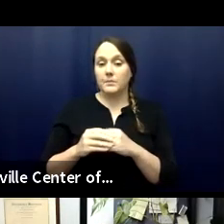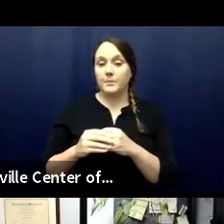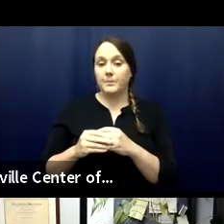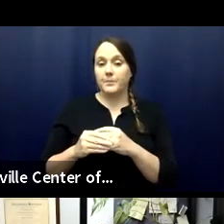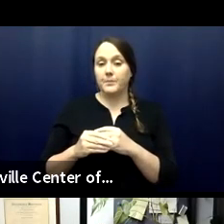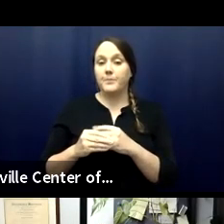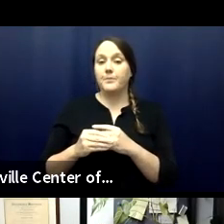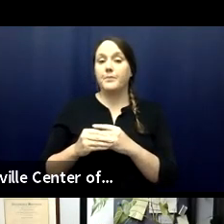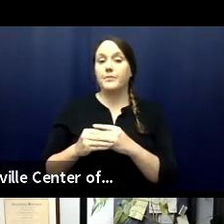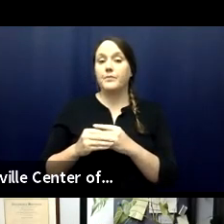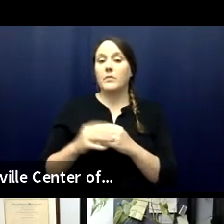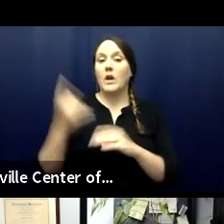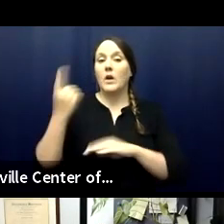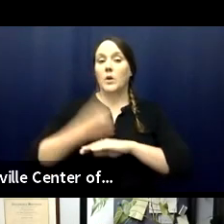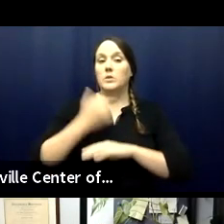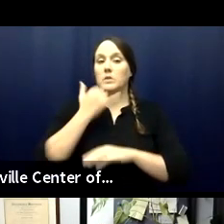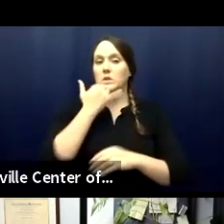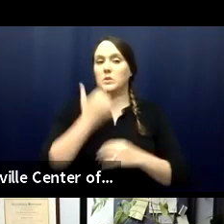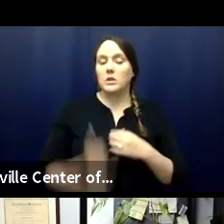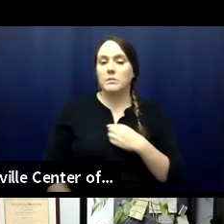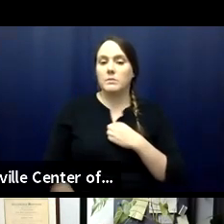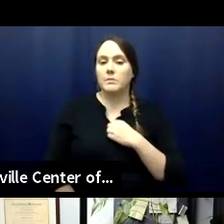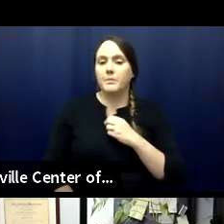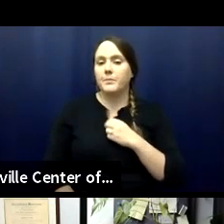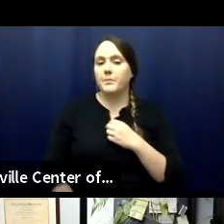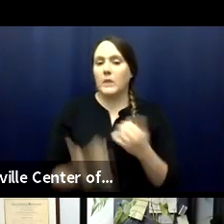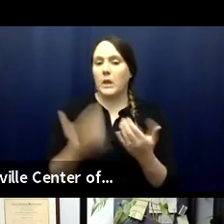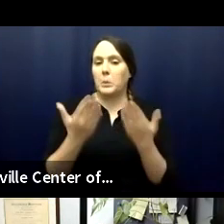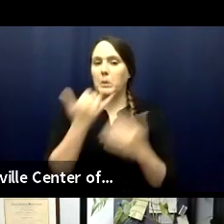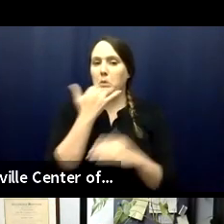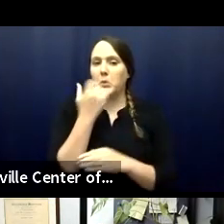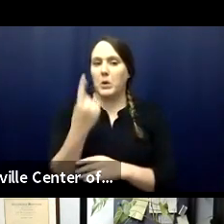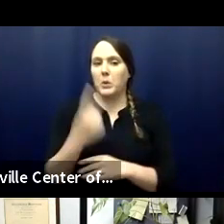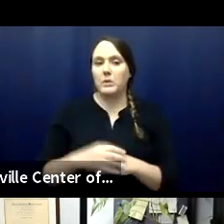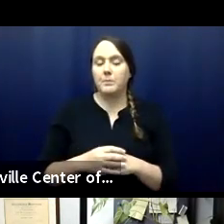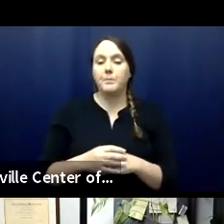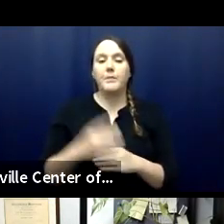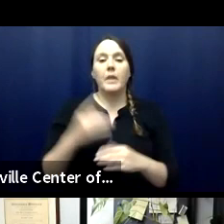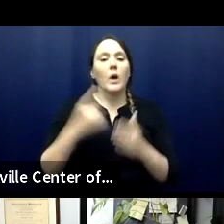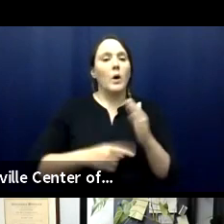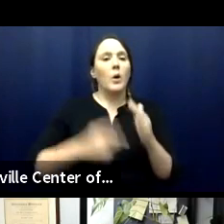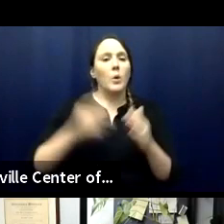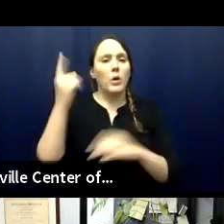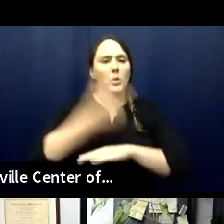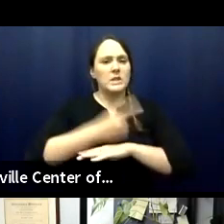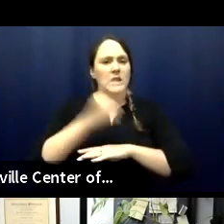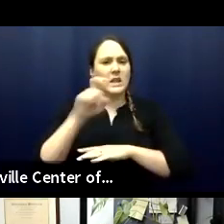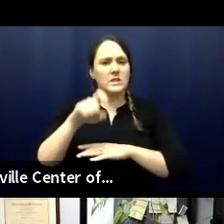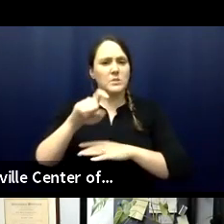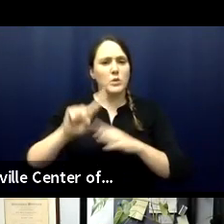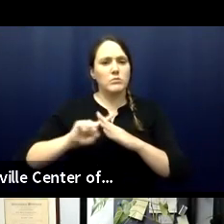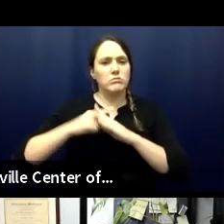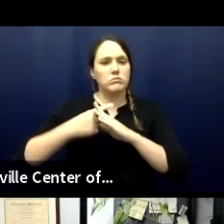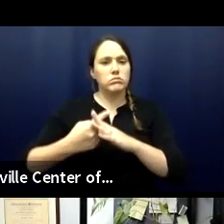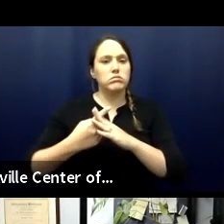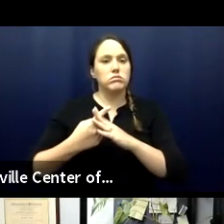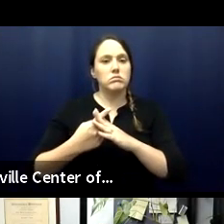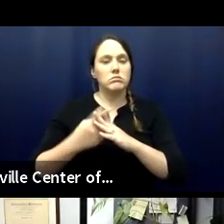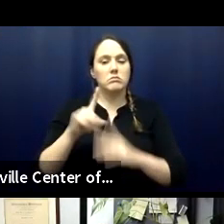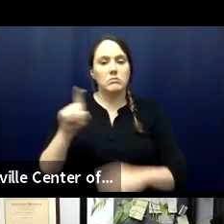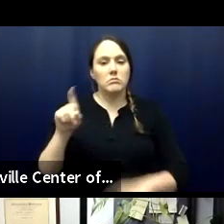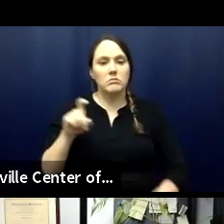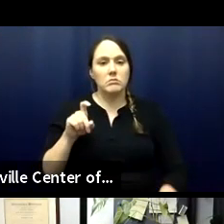Okay, so the date's wrong, or maybe I have the wrong one. What was the date you intended for it to go into effect? I'm sorry,